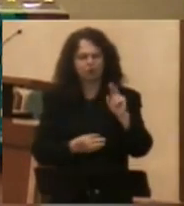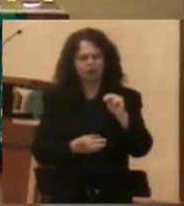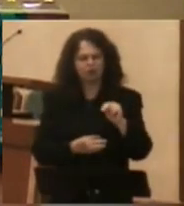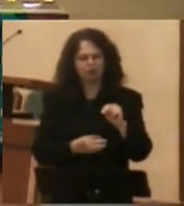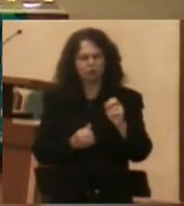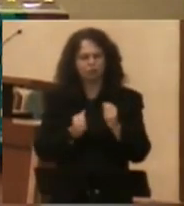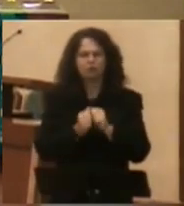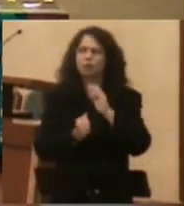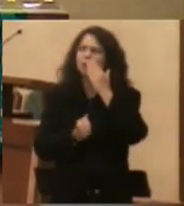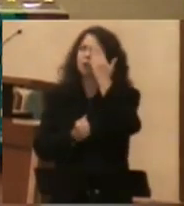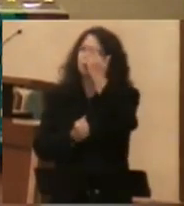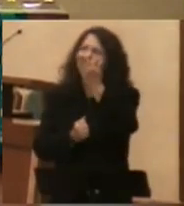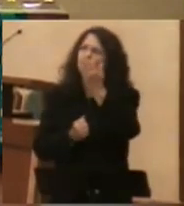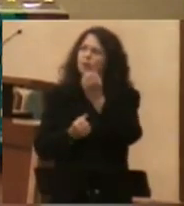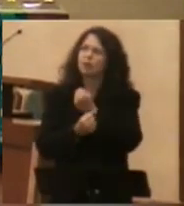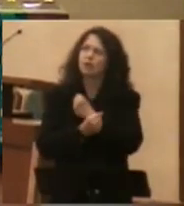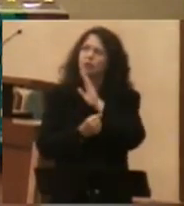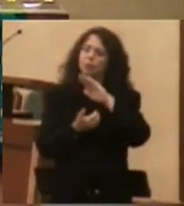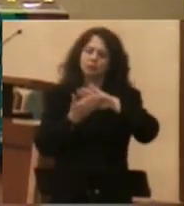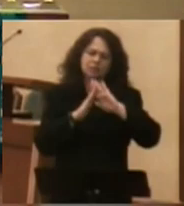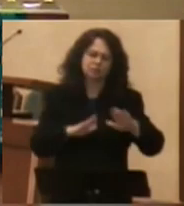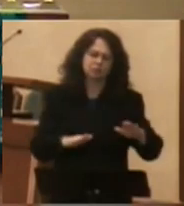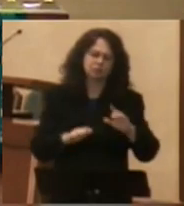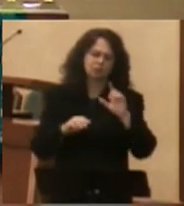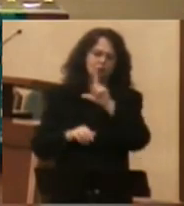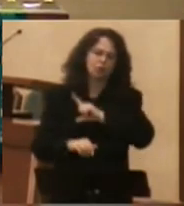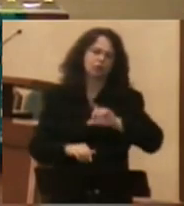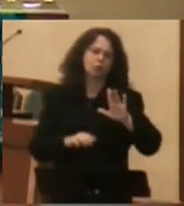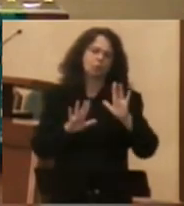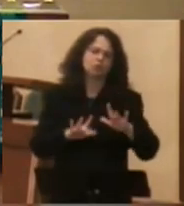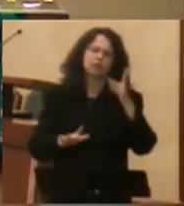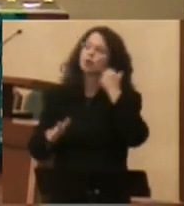presence and your peace. Lord, in your mercy.